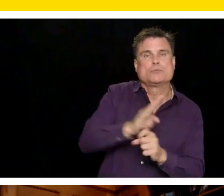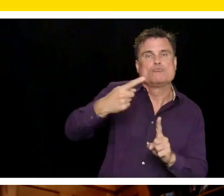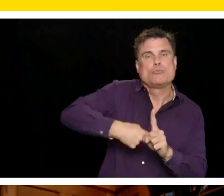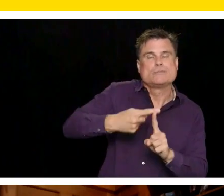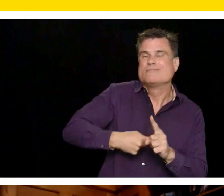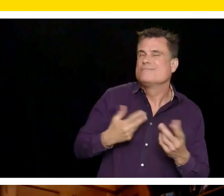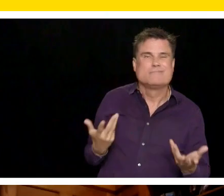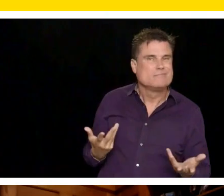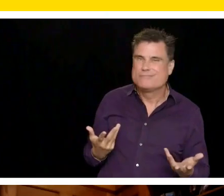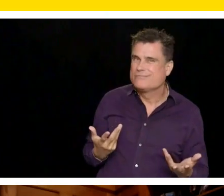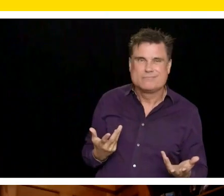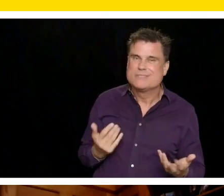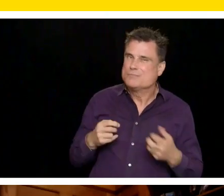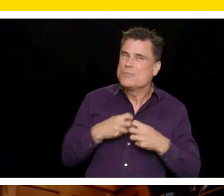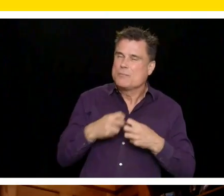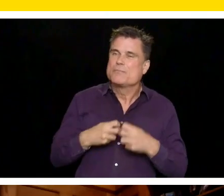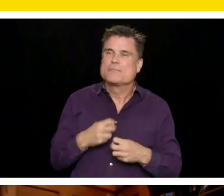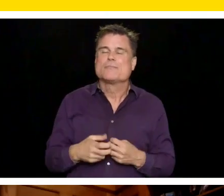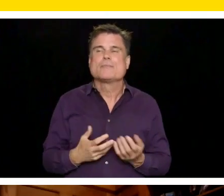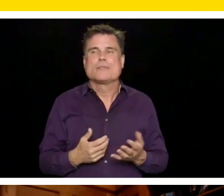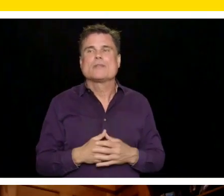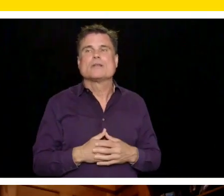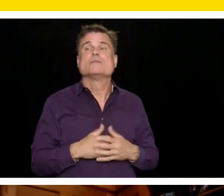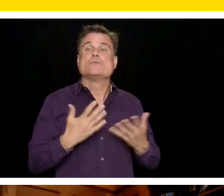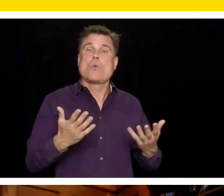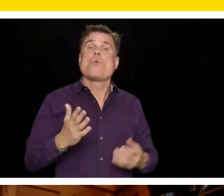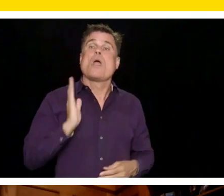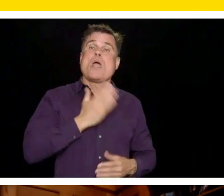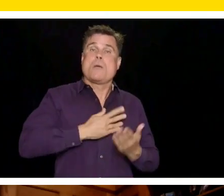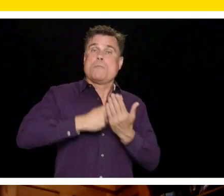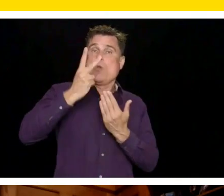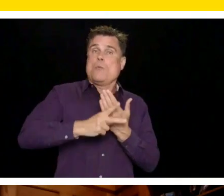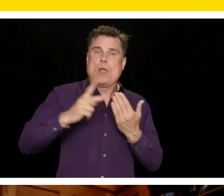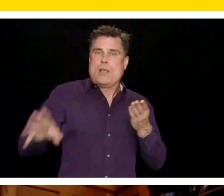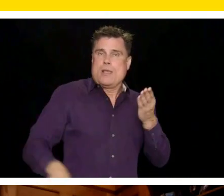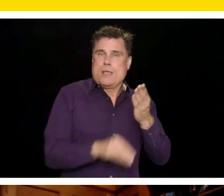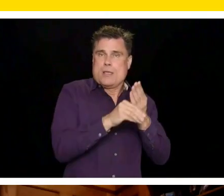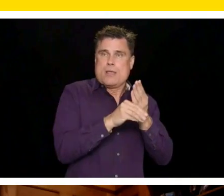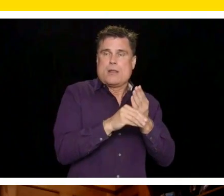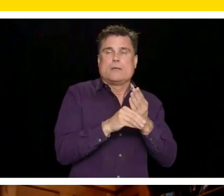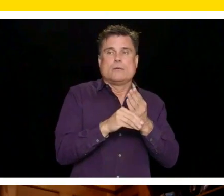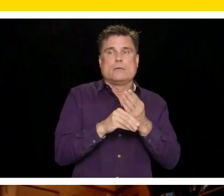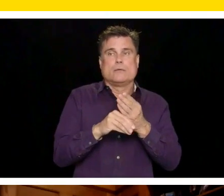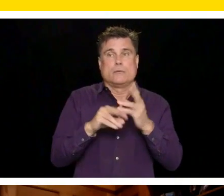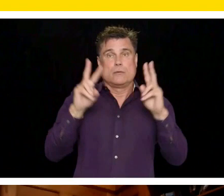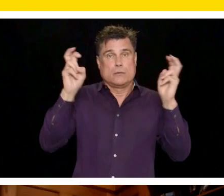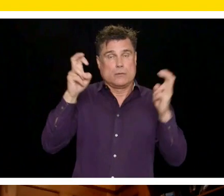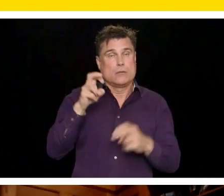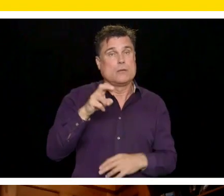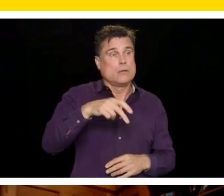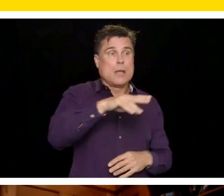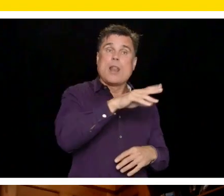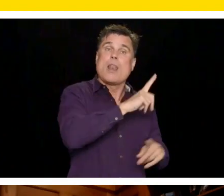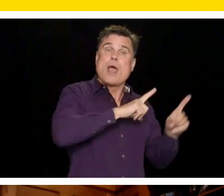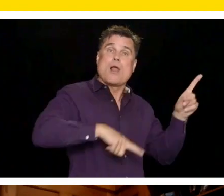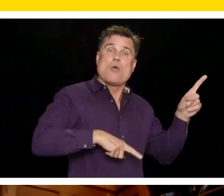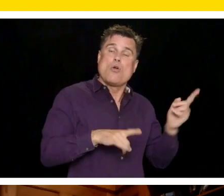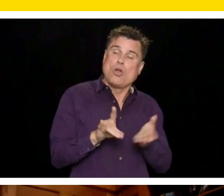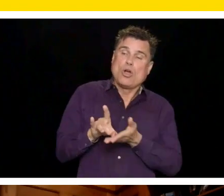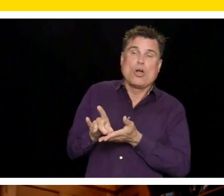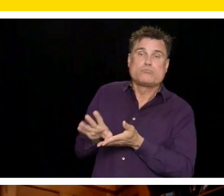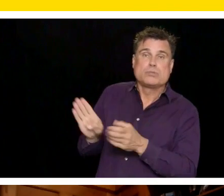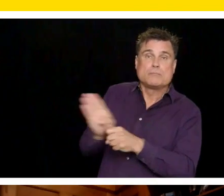moratorium on commercial evictions. This is really incentivizing landlords to make that application to the federal